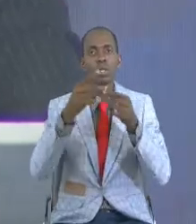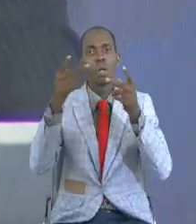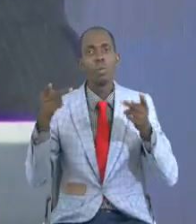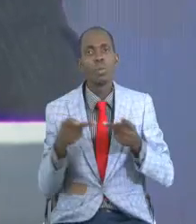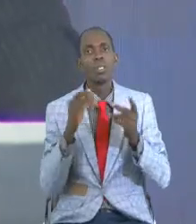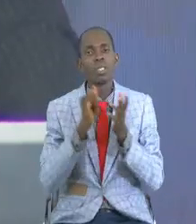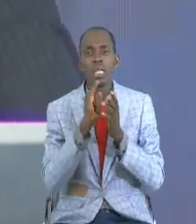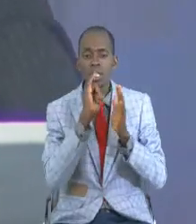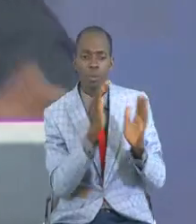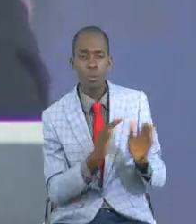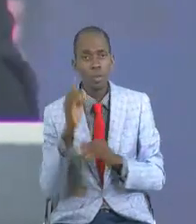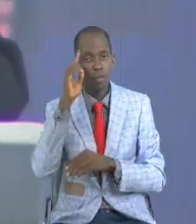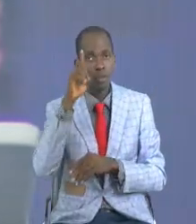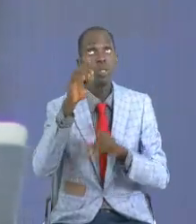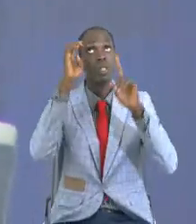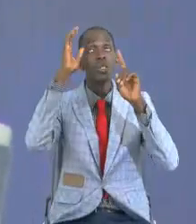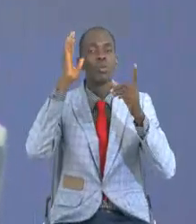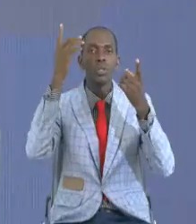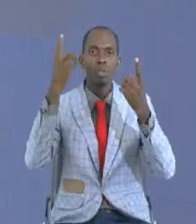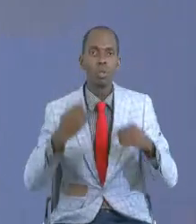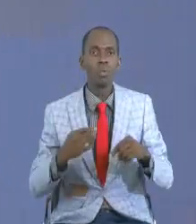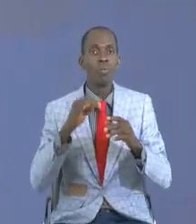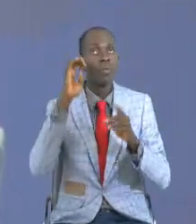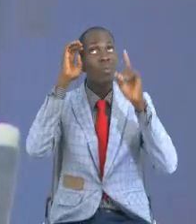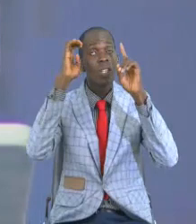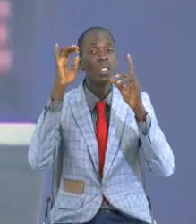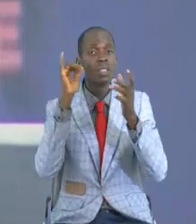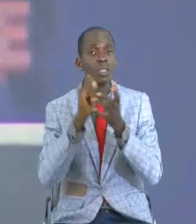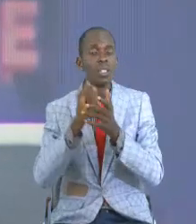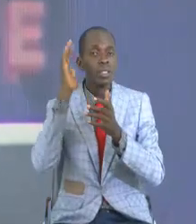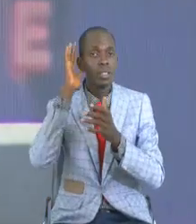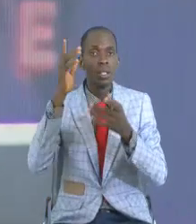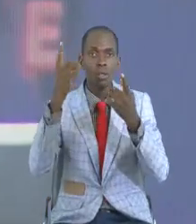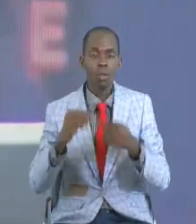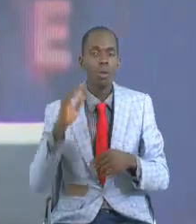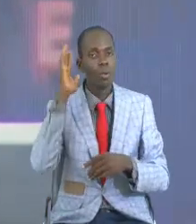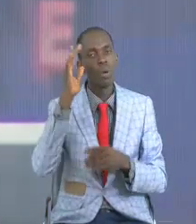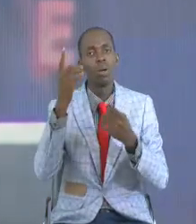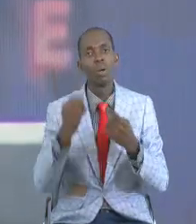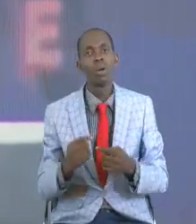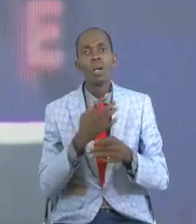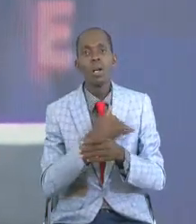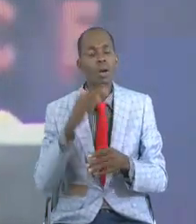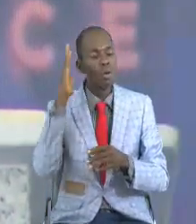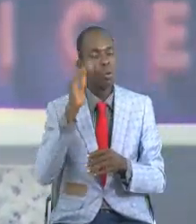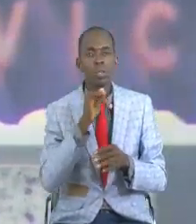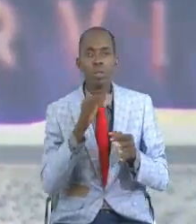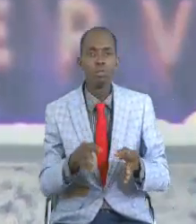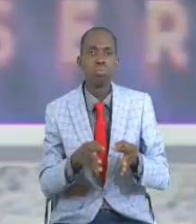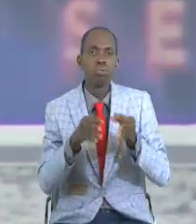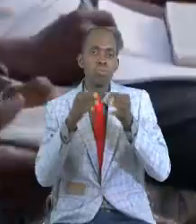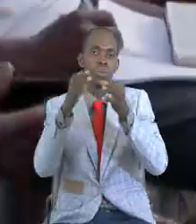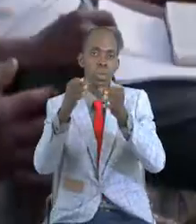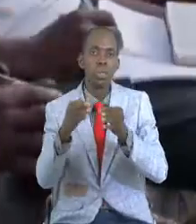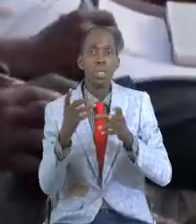you, he will come. He that shall come will come I will not tarry. The Lord is coming